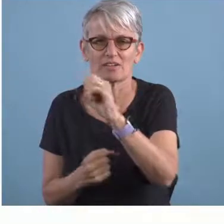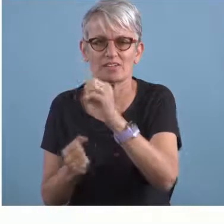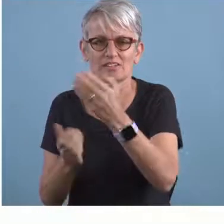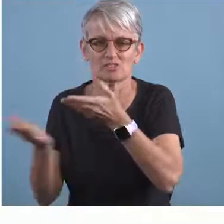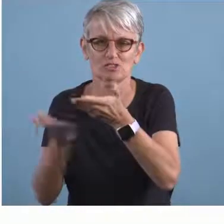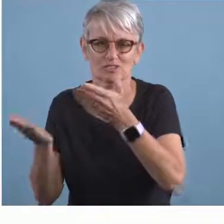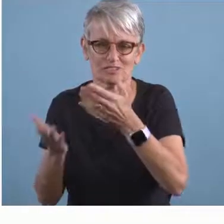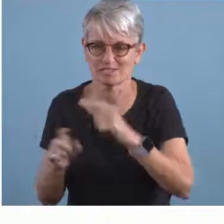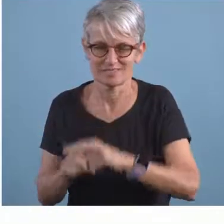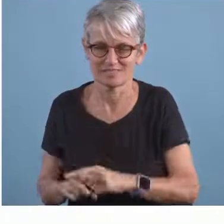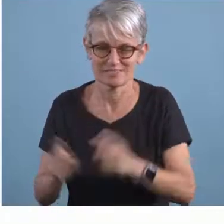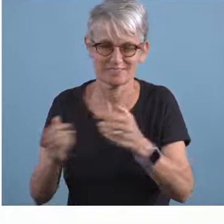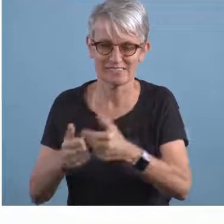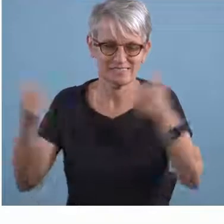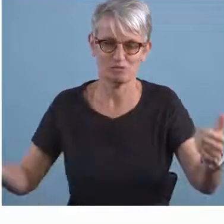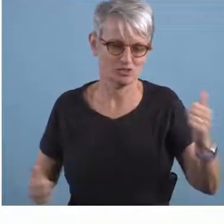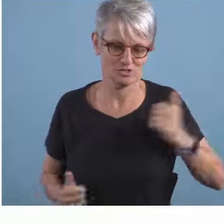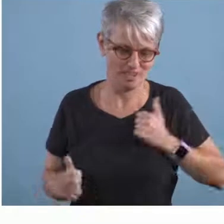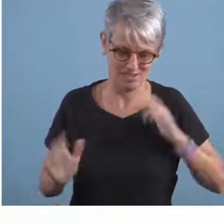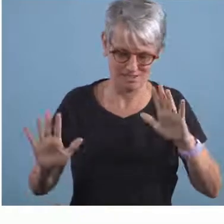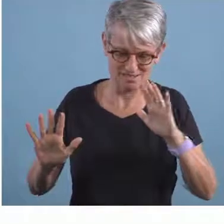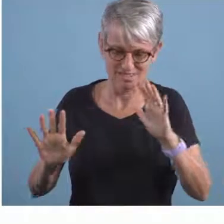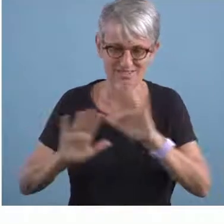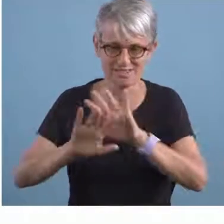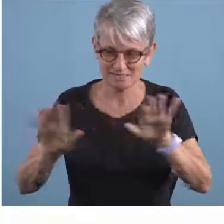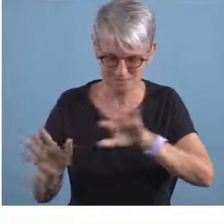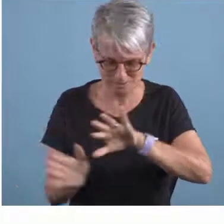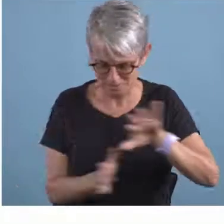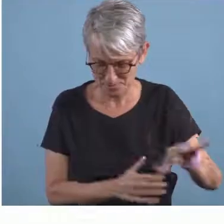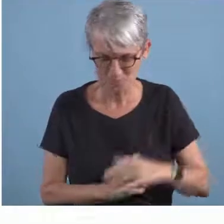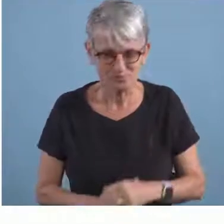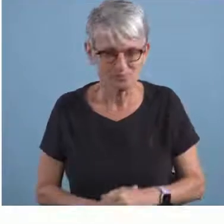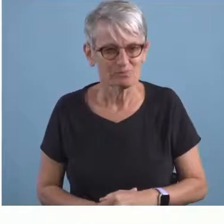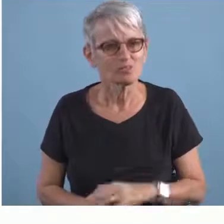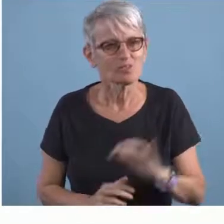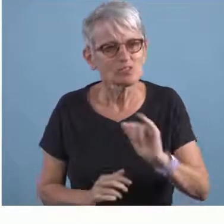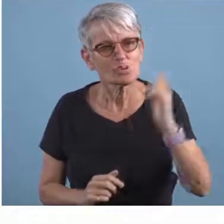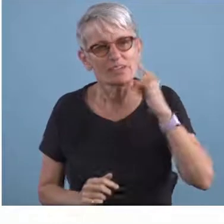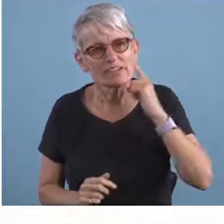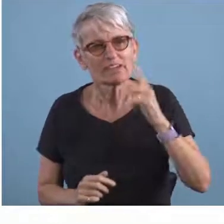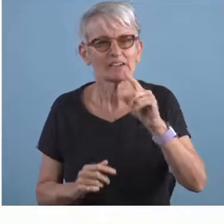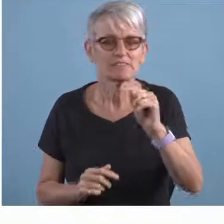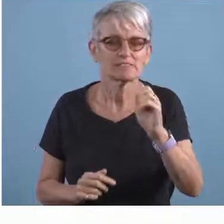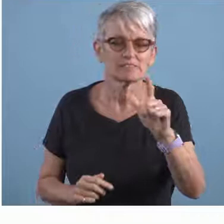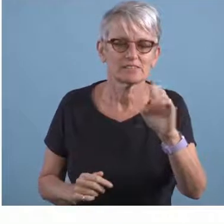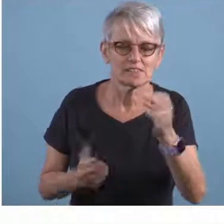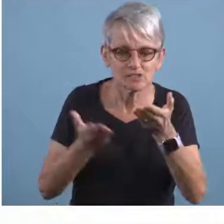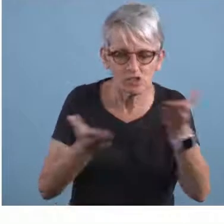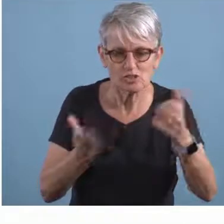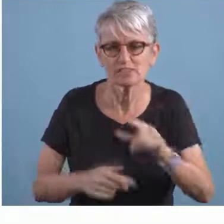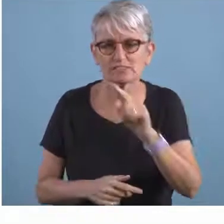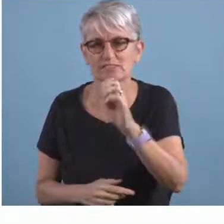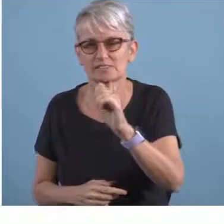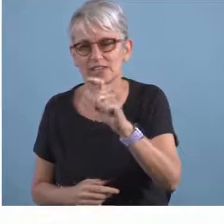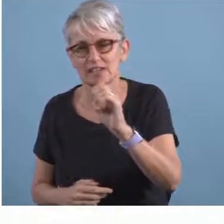different world from what's happening up there in Canada. And we also hear terms like teleservice, telecare. Nova Scotia,